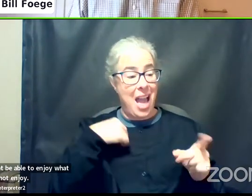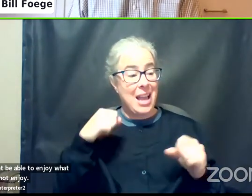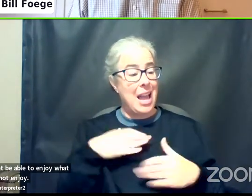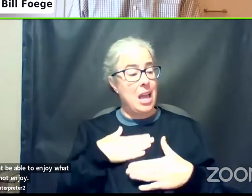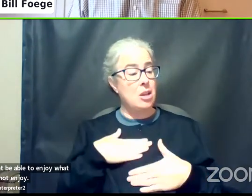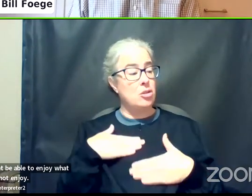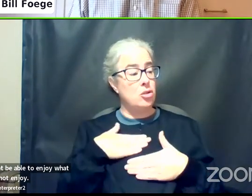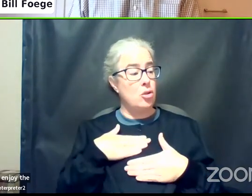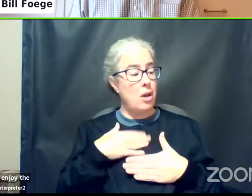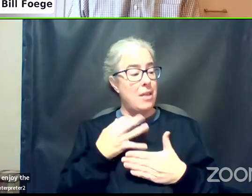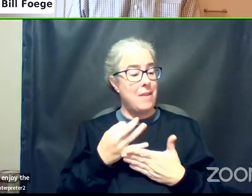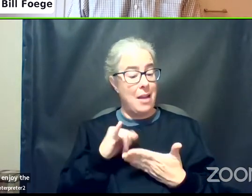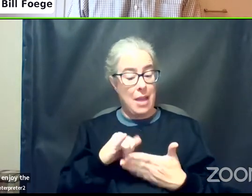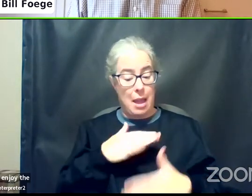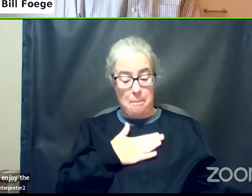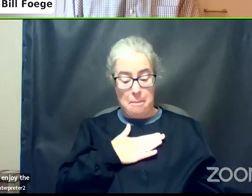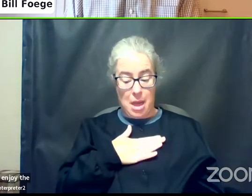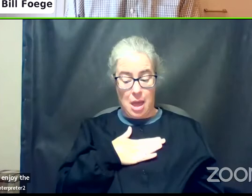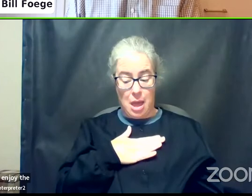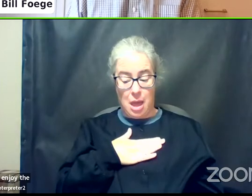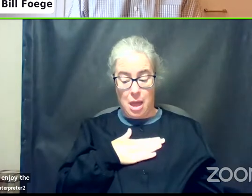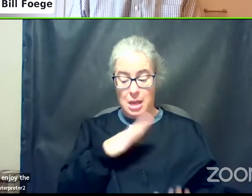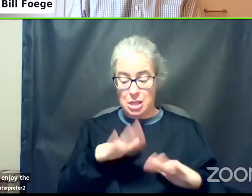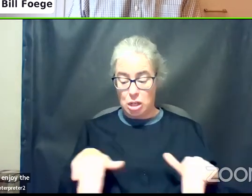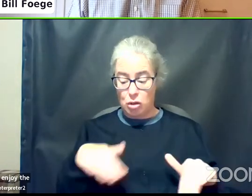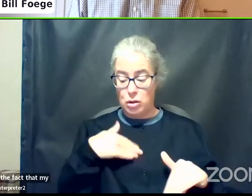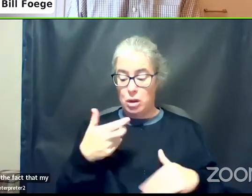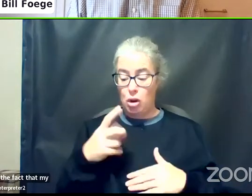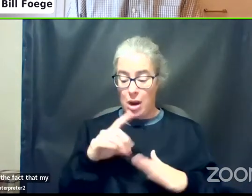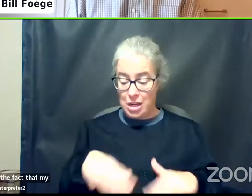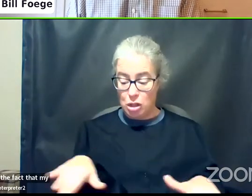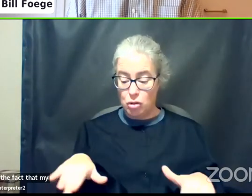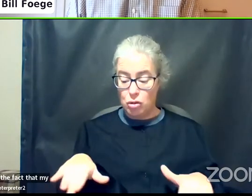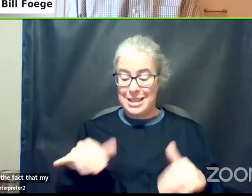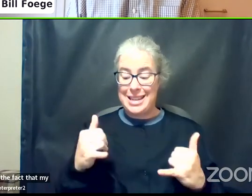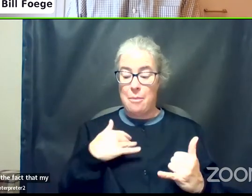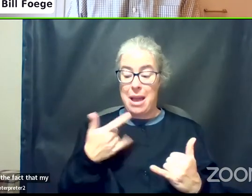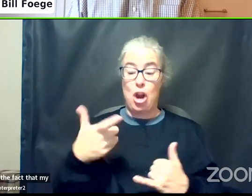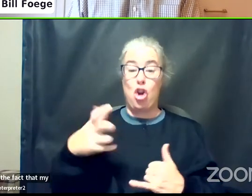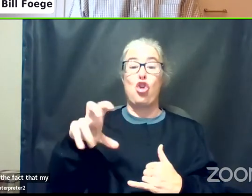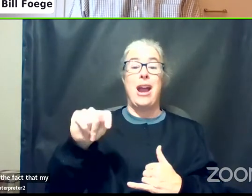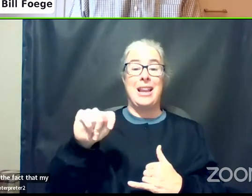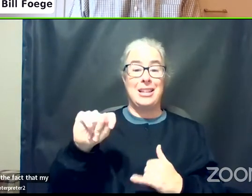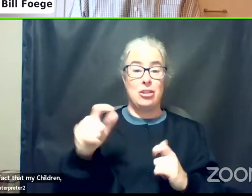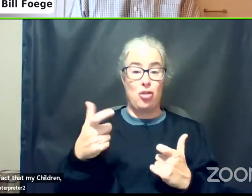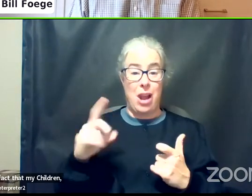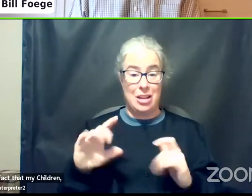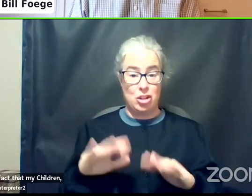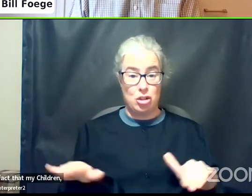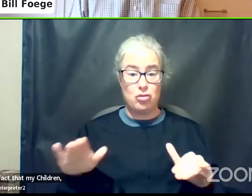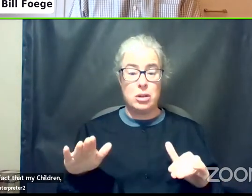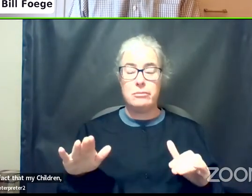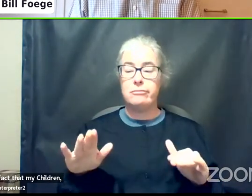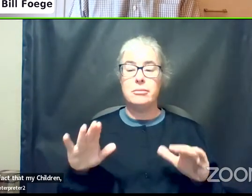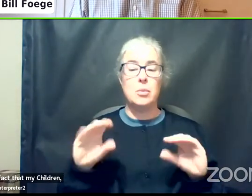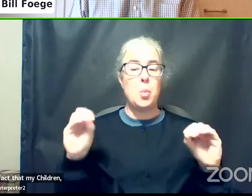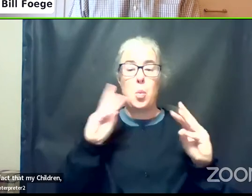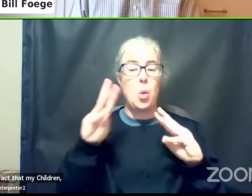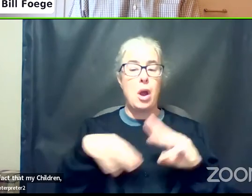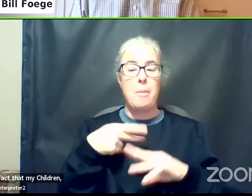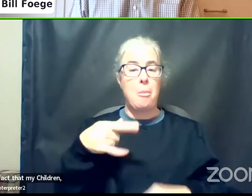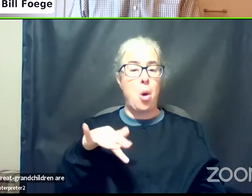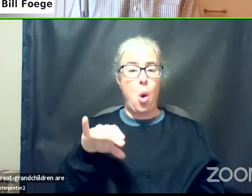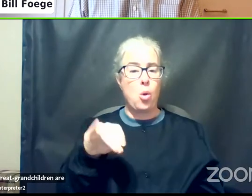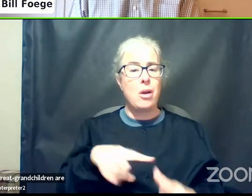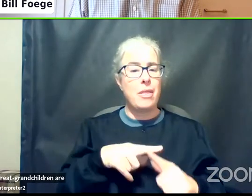can enjoy the fact that my children my grandchildren and now my great-grandchildren are free of polio I have an